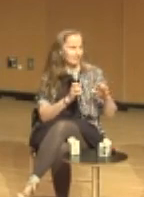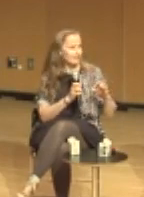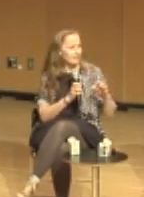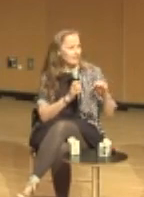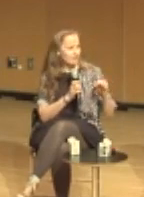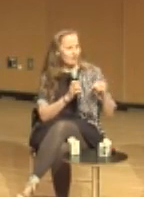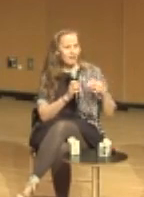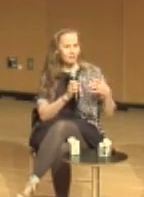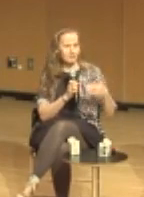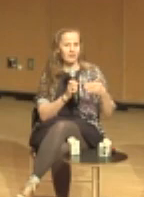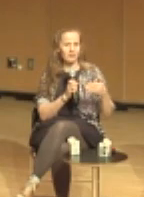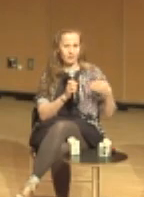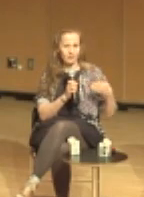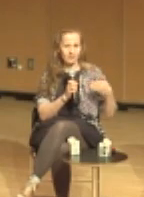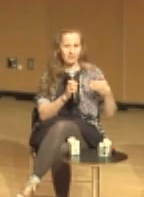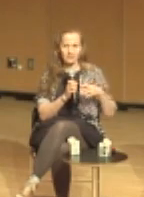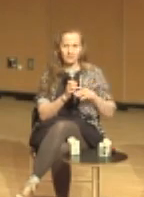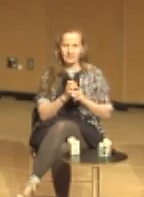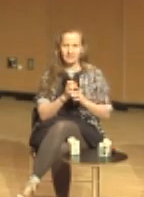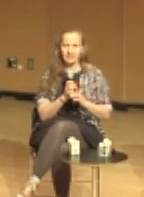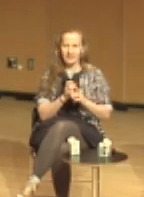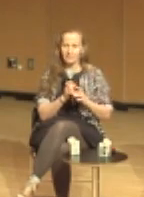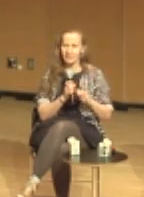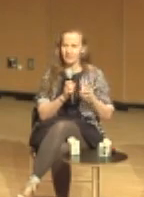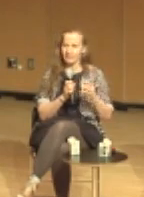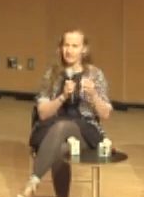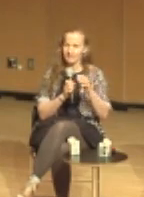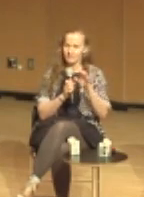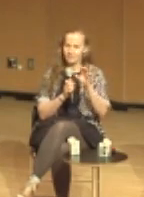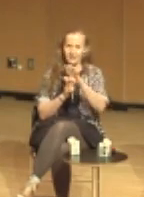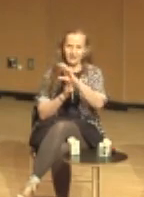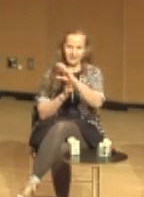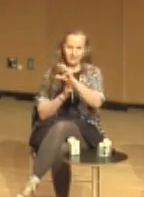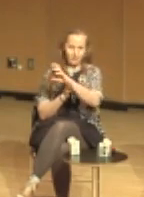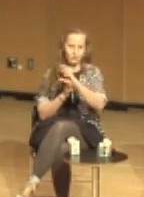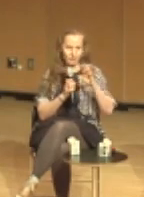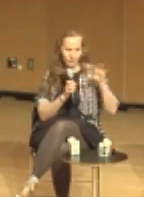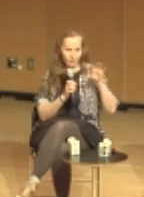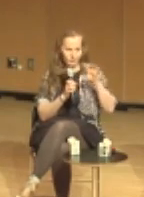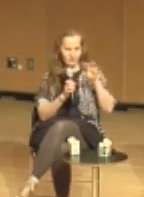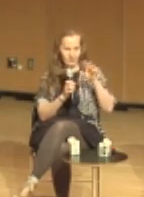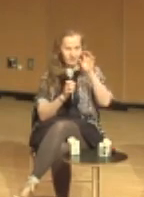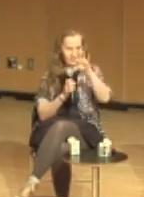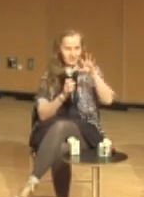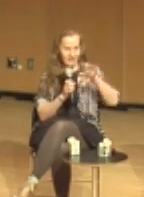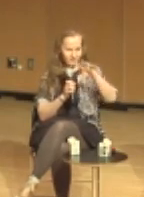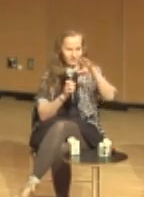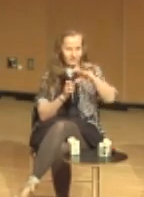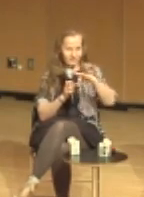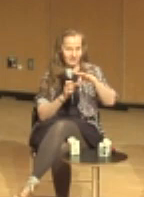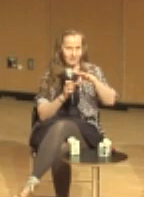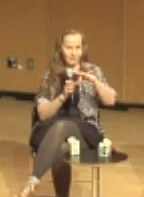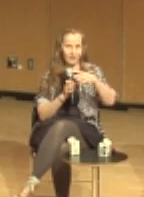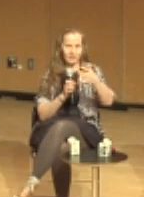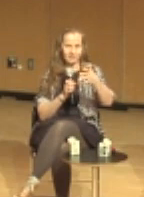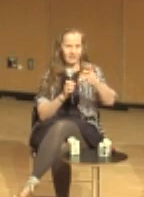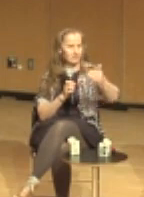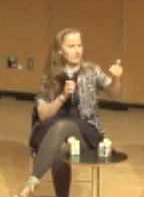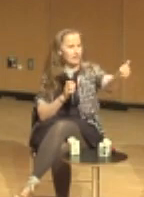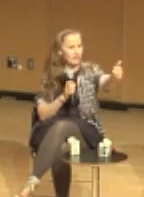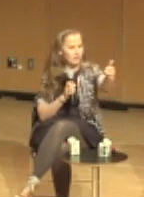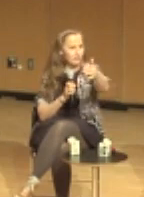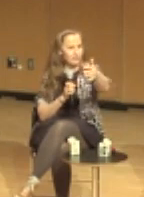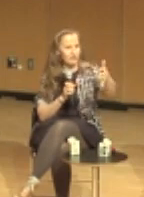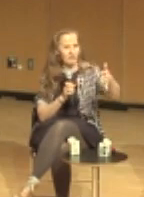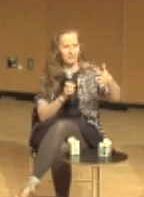theater so I was very curious to let the camera be so close on this actress while